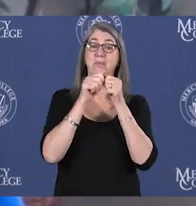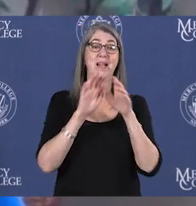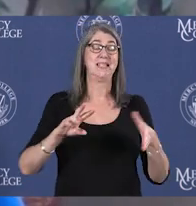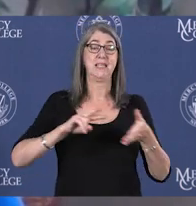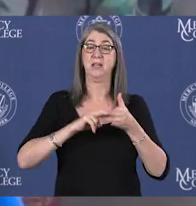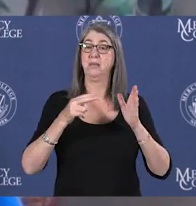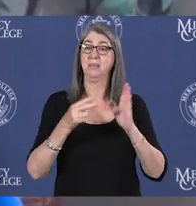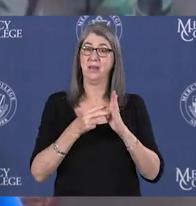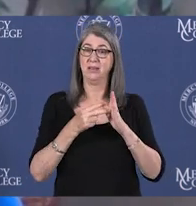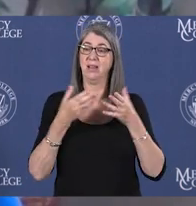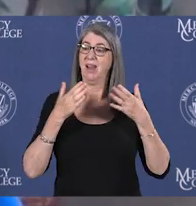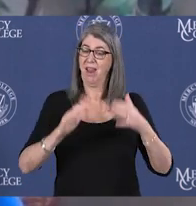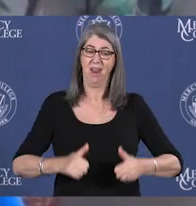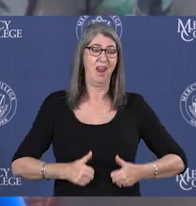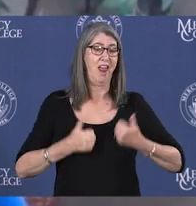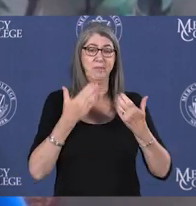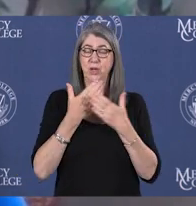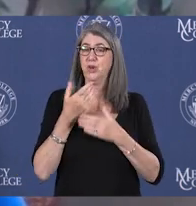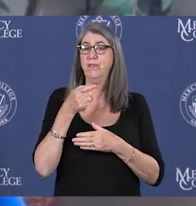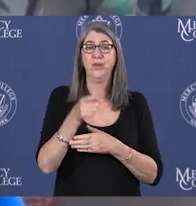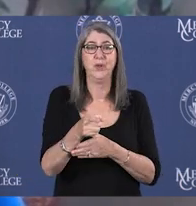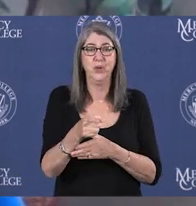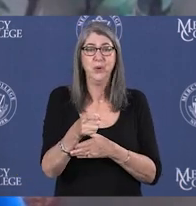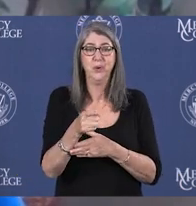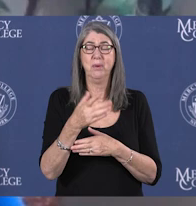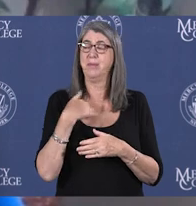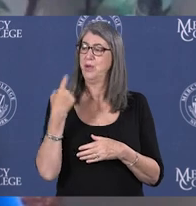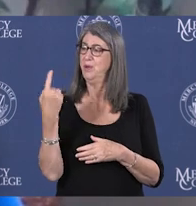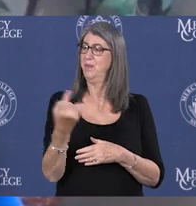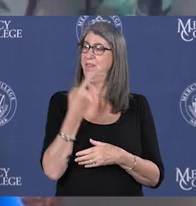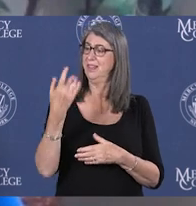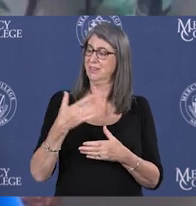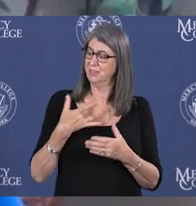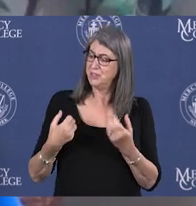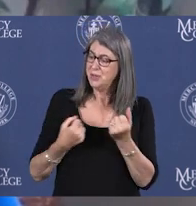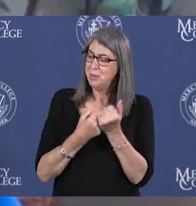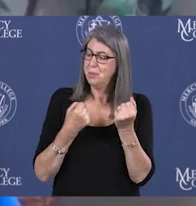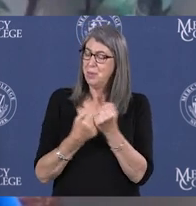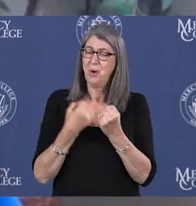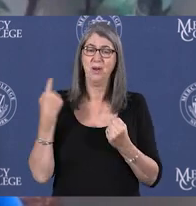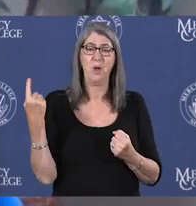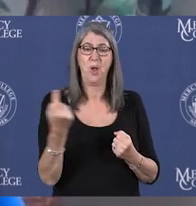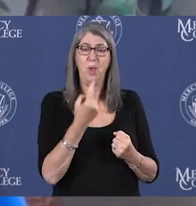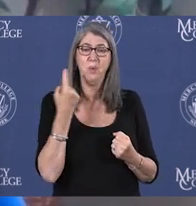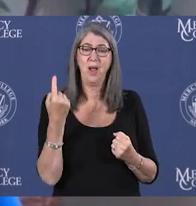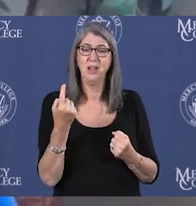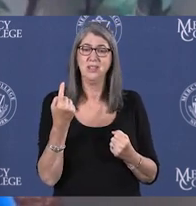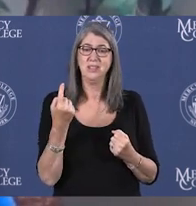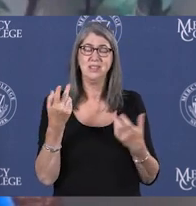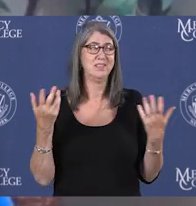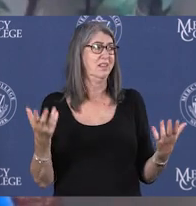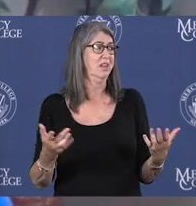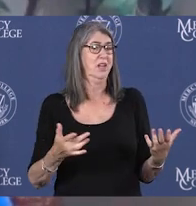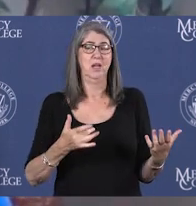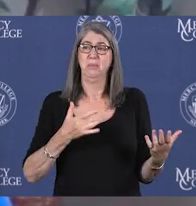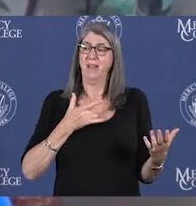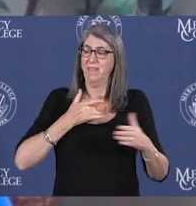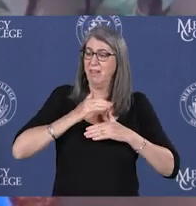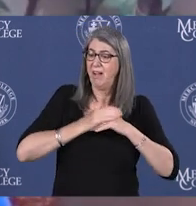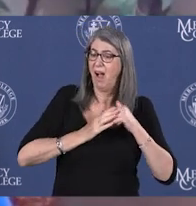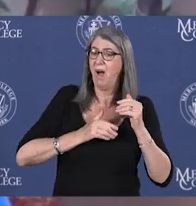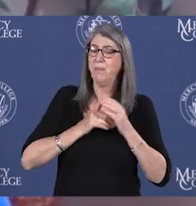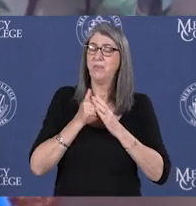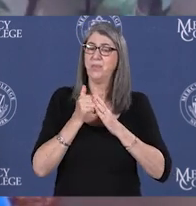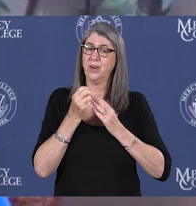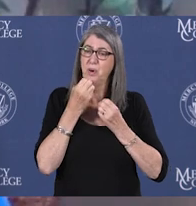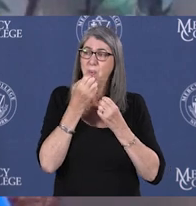up to meet you. May the wind be always at your back. May the sun shine warm